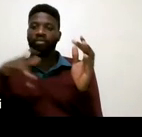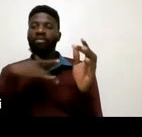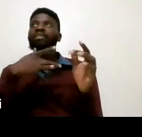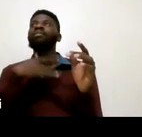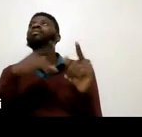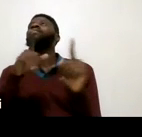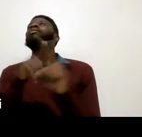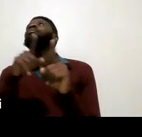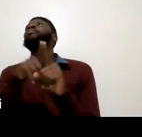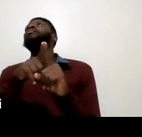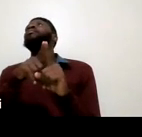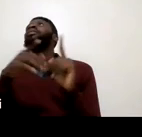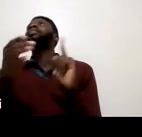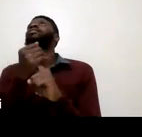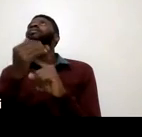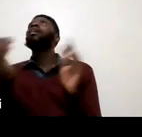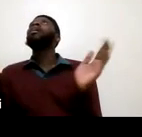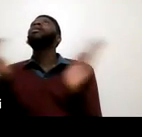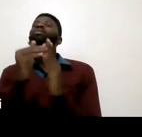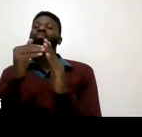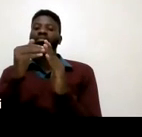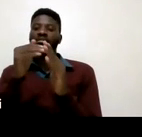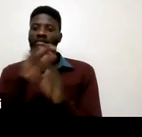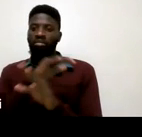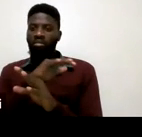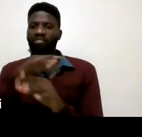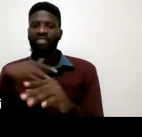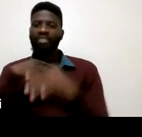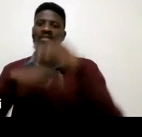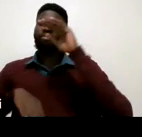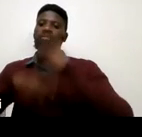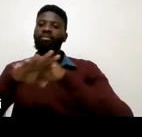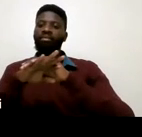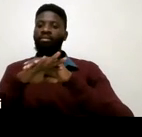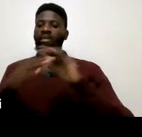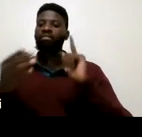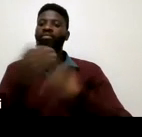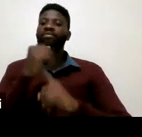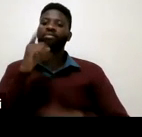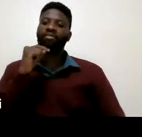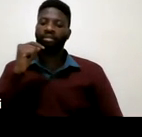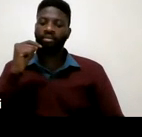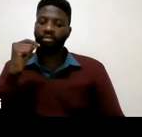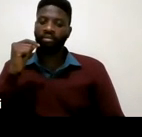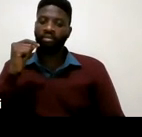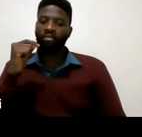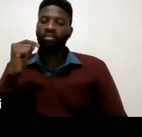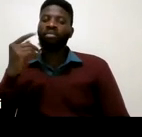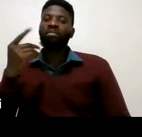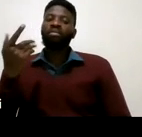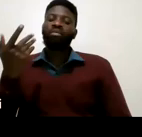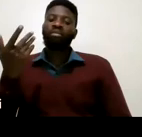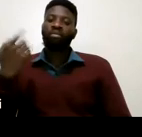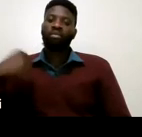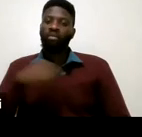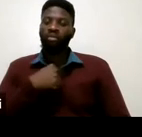like we've achieved so much that we don't. It's like we've reached the topmost place we can. So we maybe